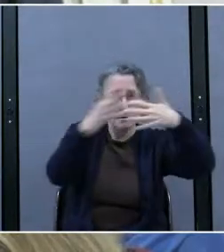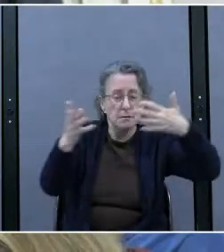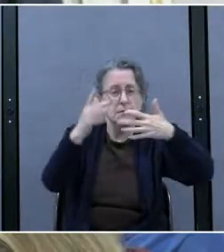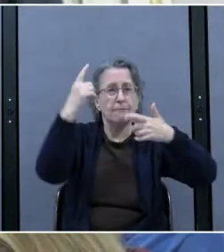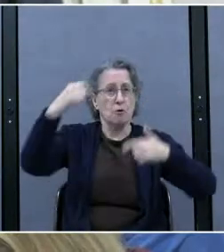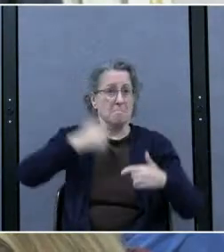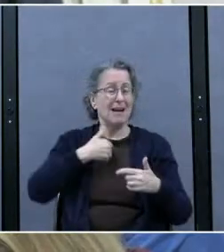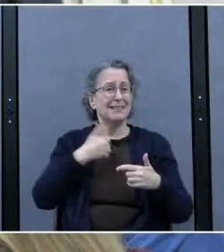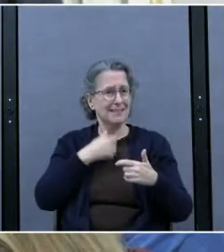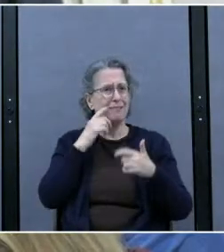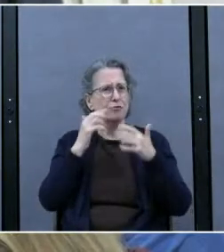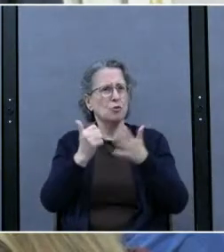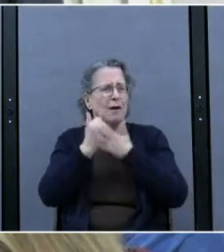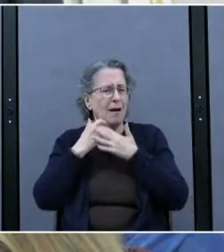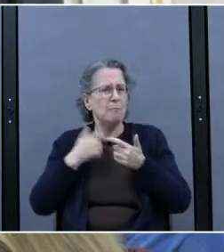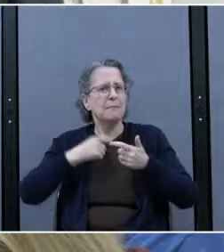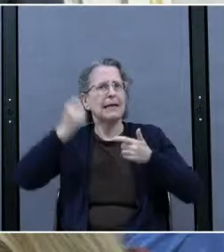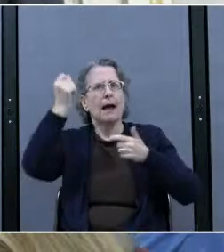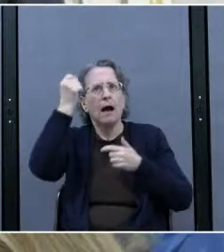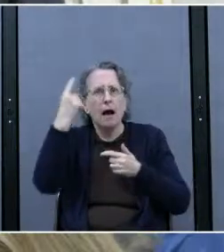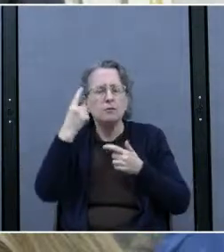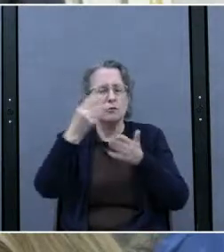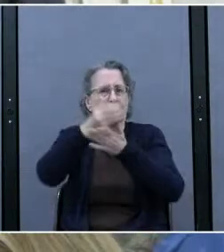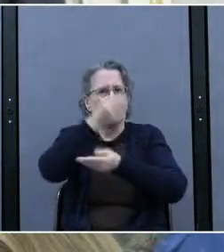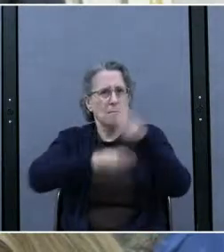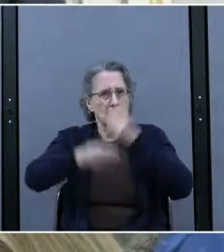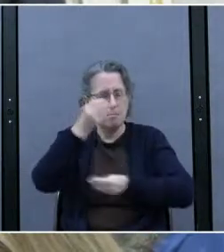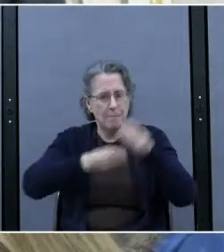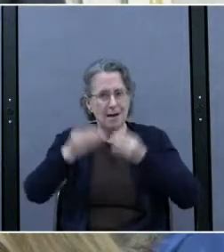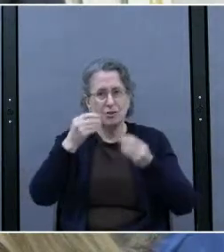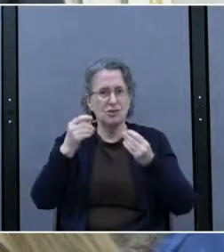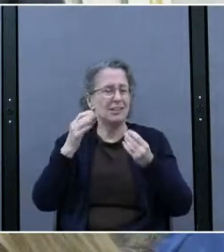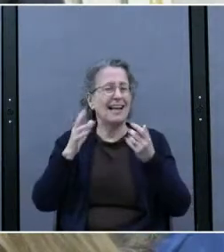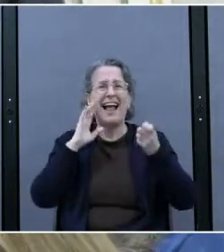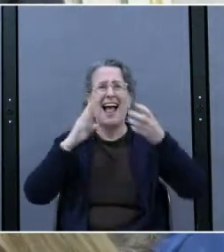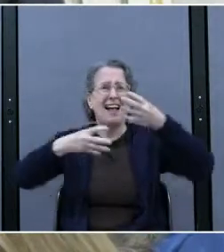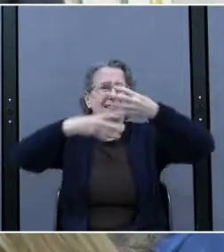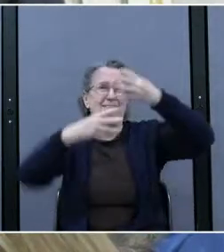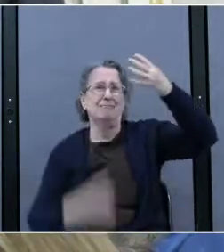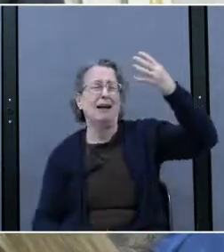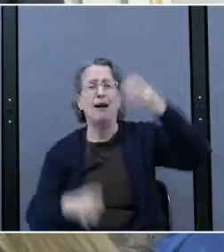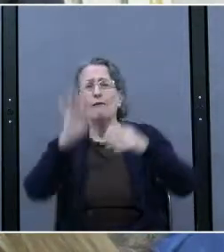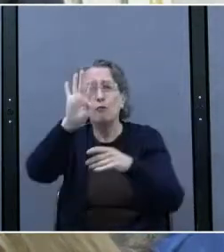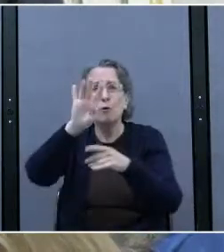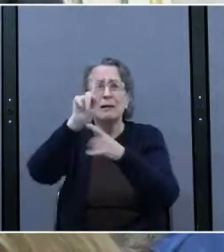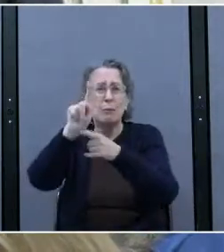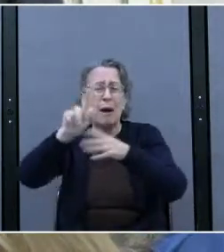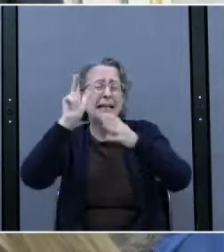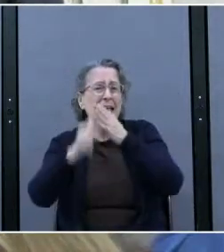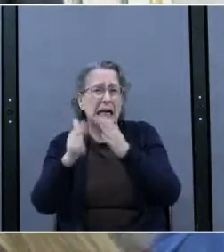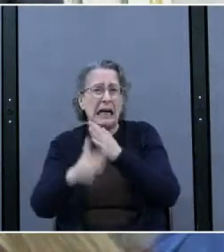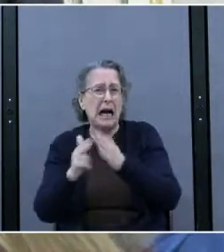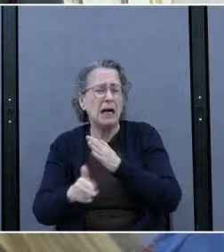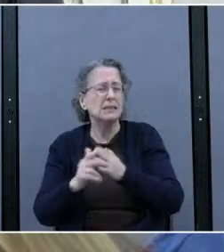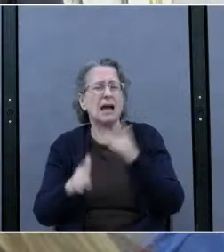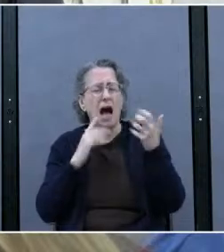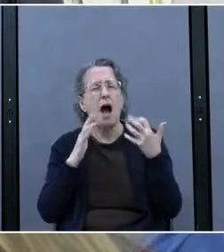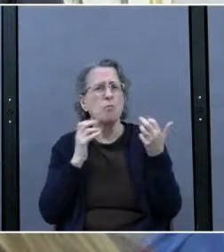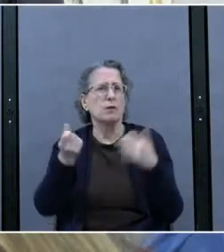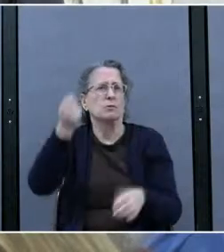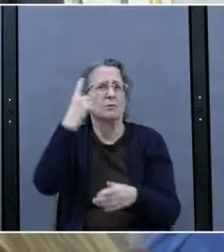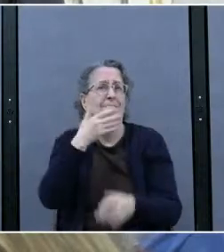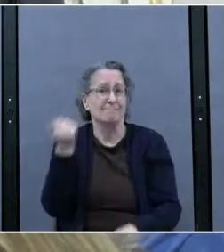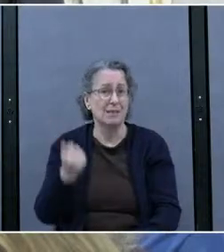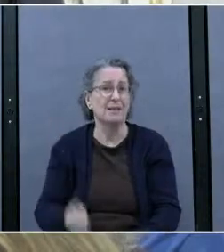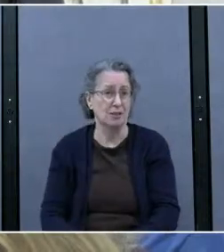did it so that we really, really understand what this big long list actually is and accomplishes. The